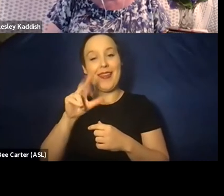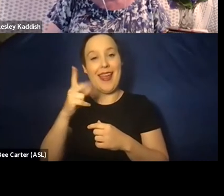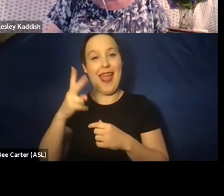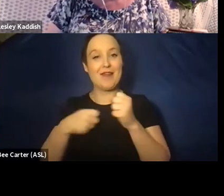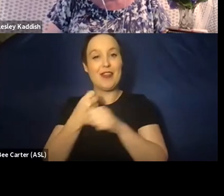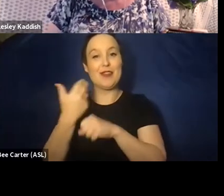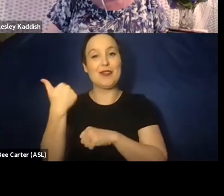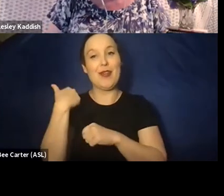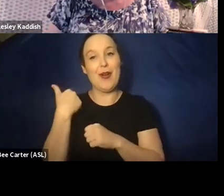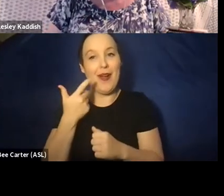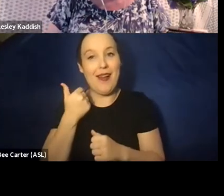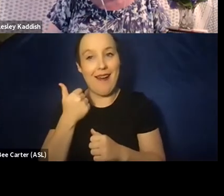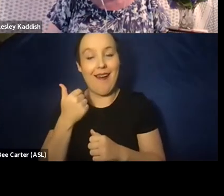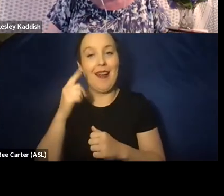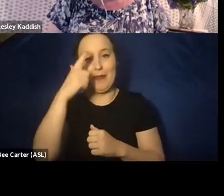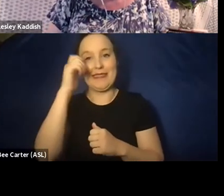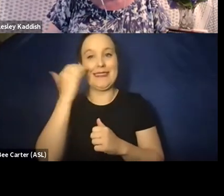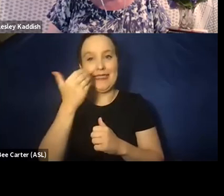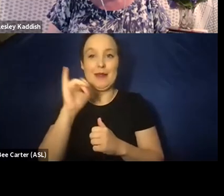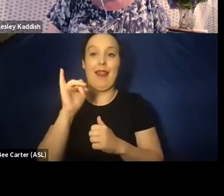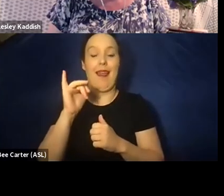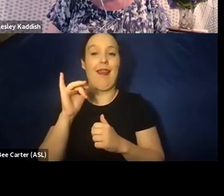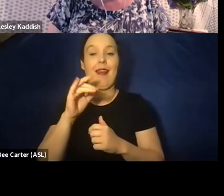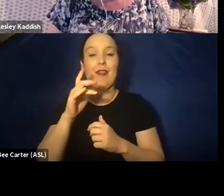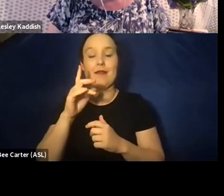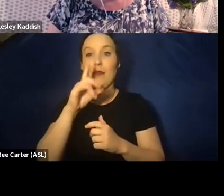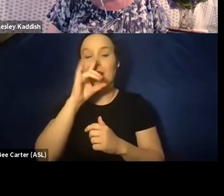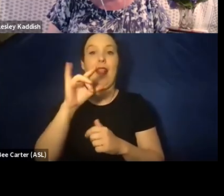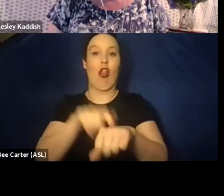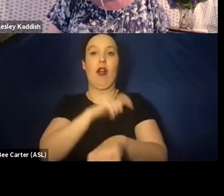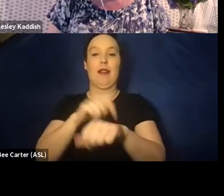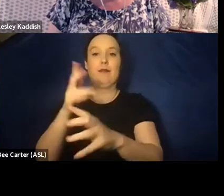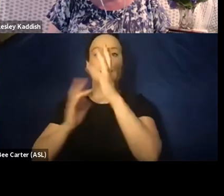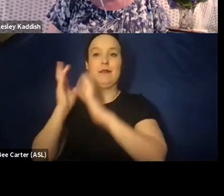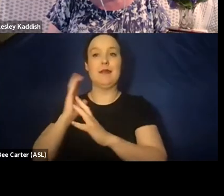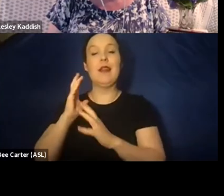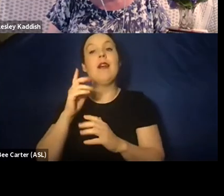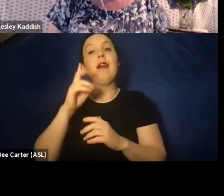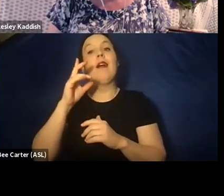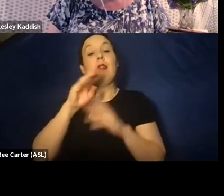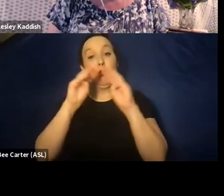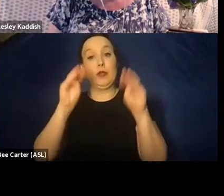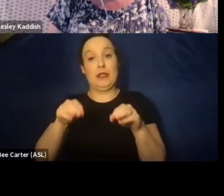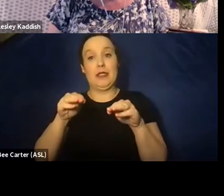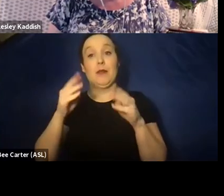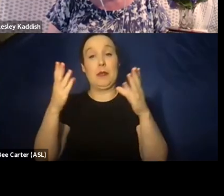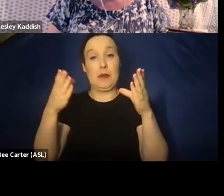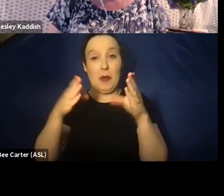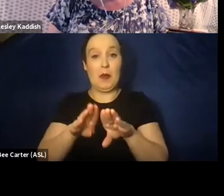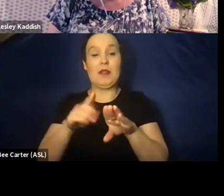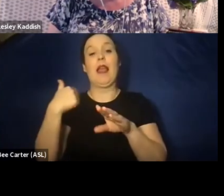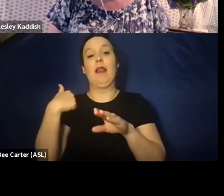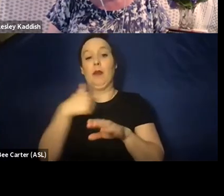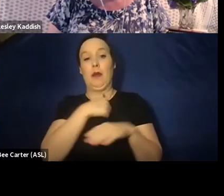museum is closing, and we, Rebecca and myself, we were in the middle of planning Rebecca's residency